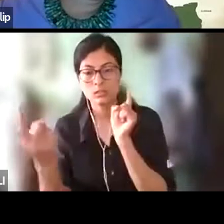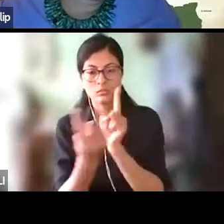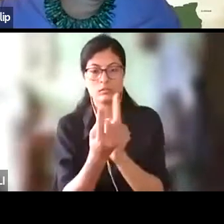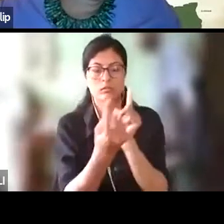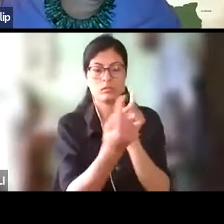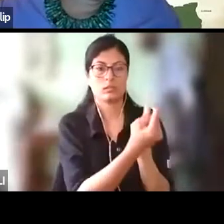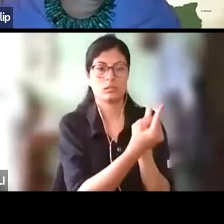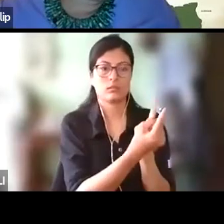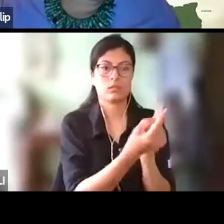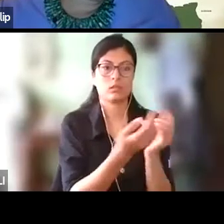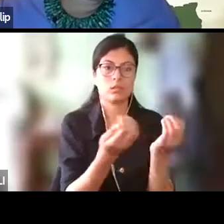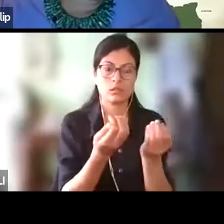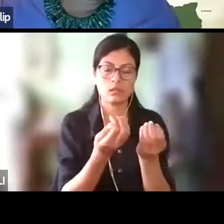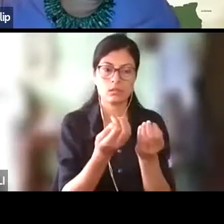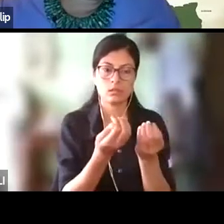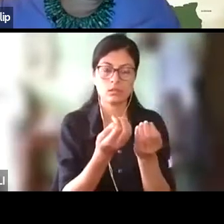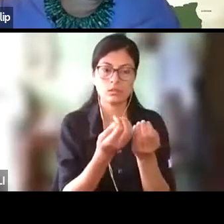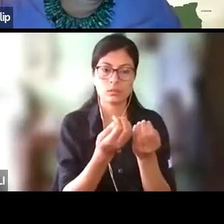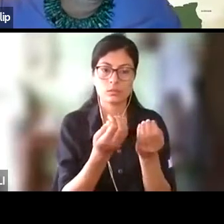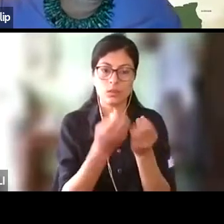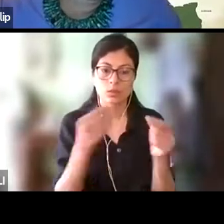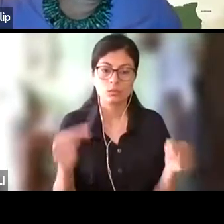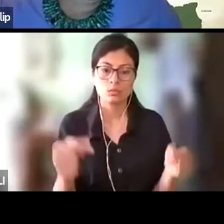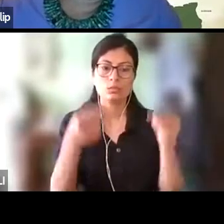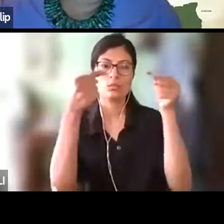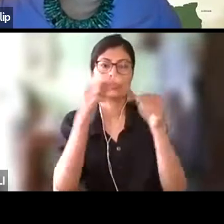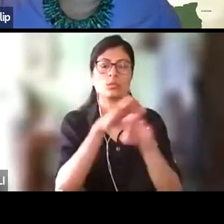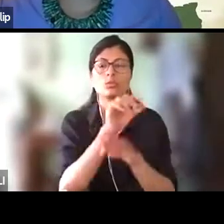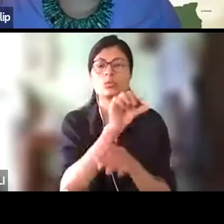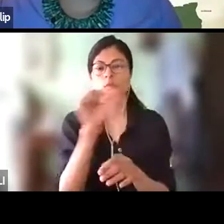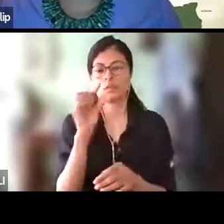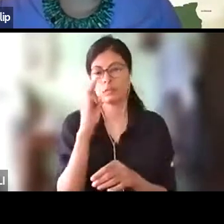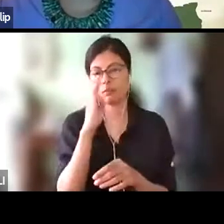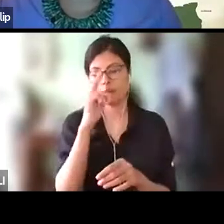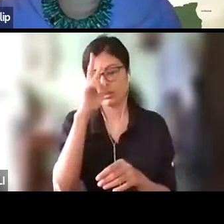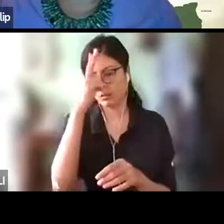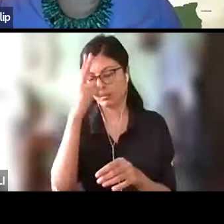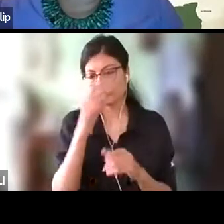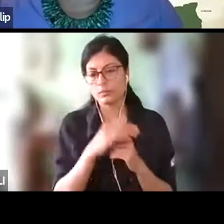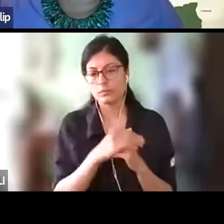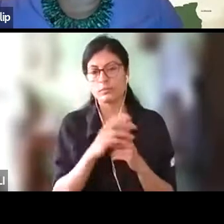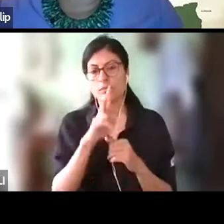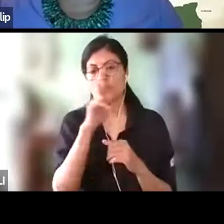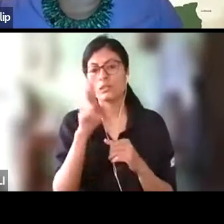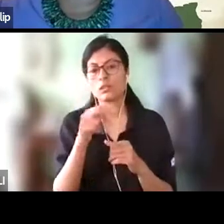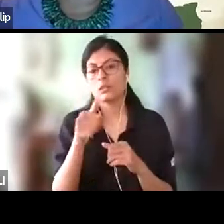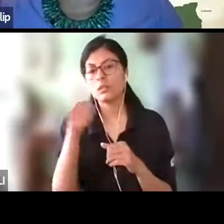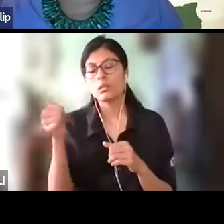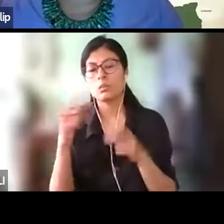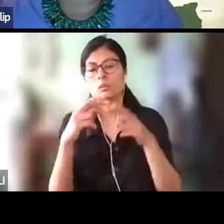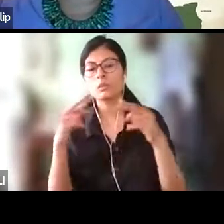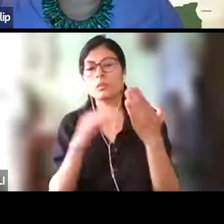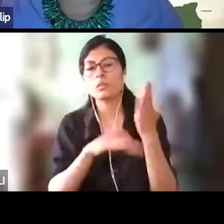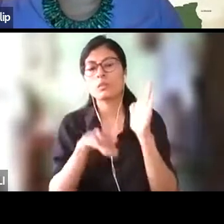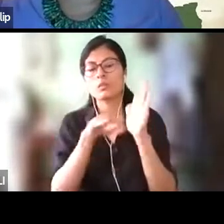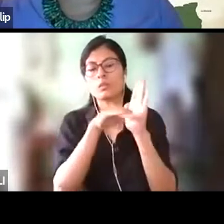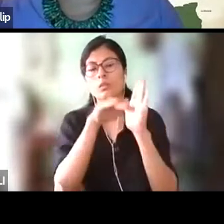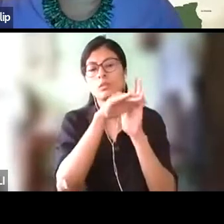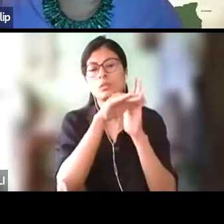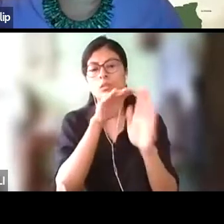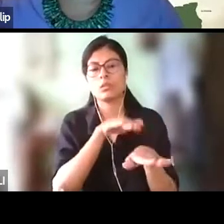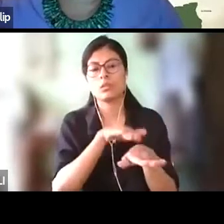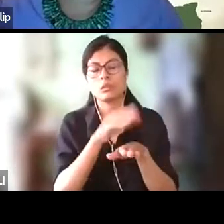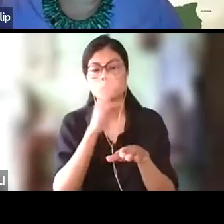you know, collaborations in ensuring that we can effect change across different levels. So I'll just leave you to speak